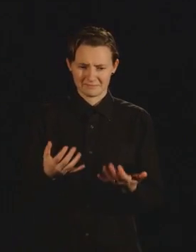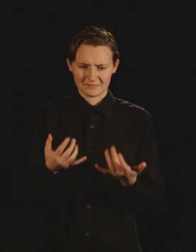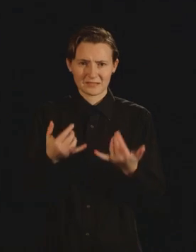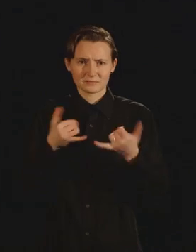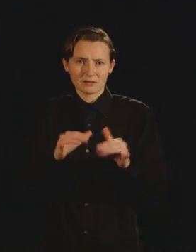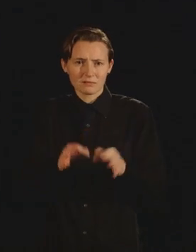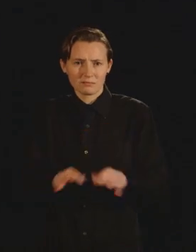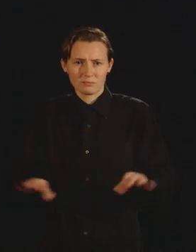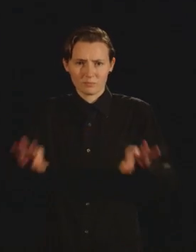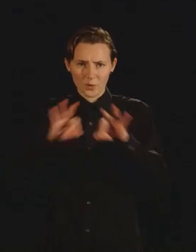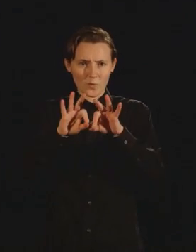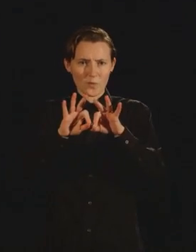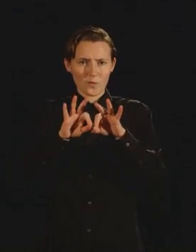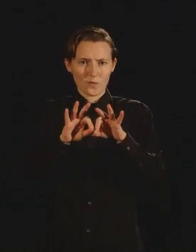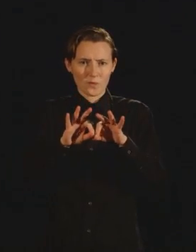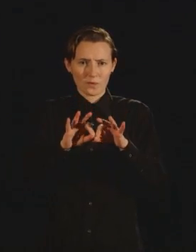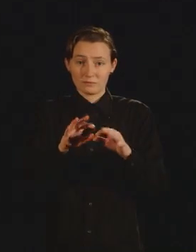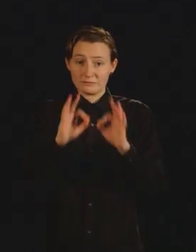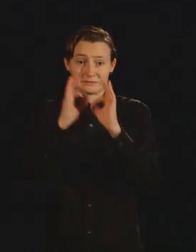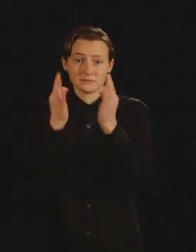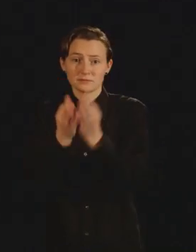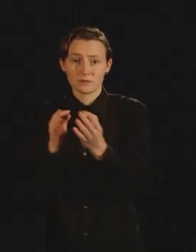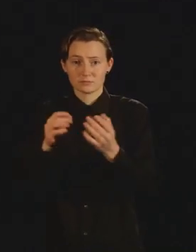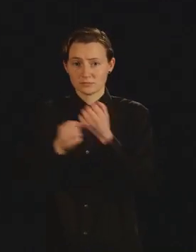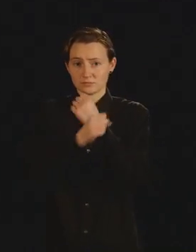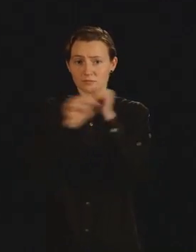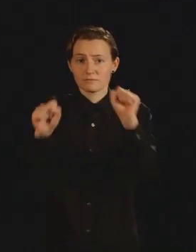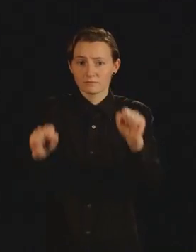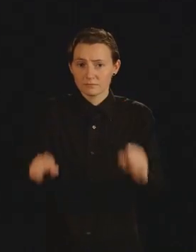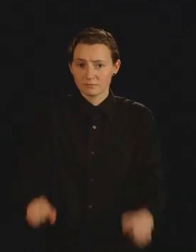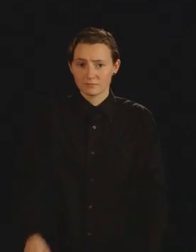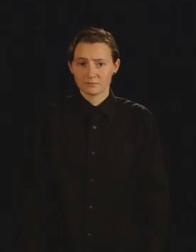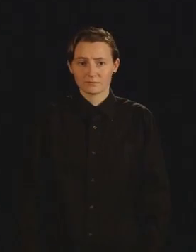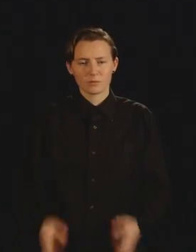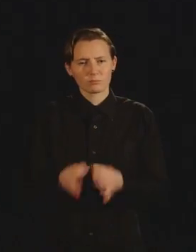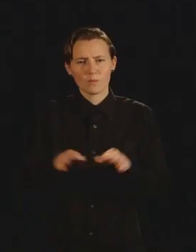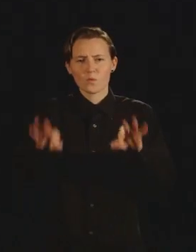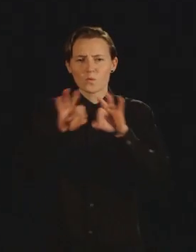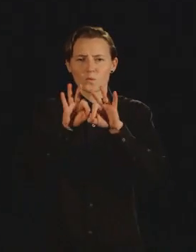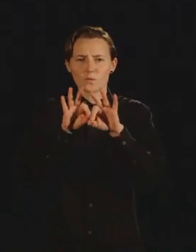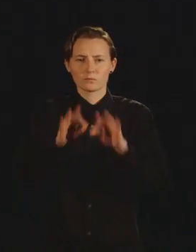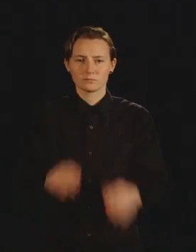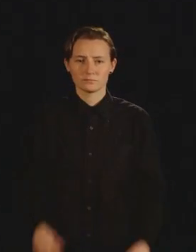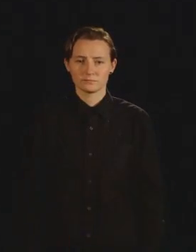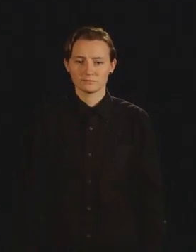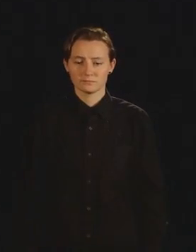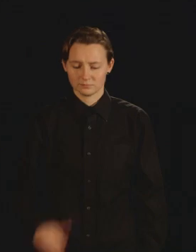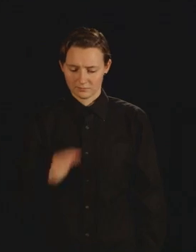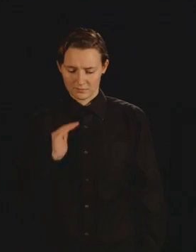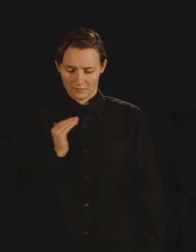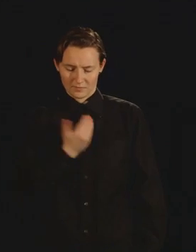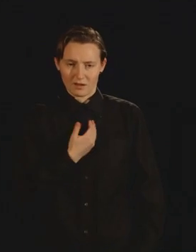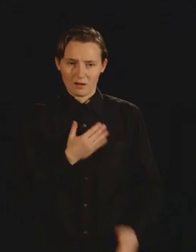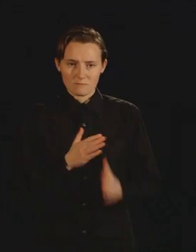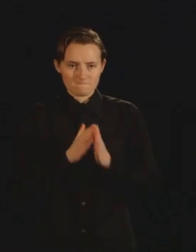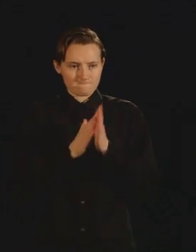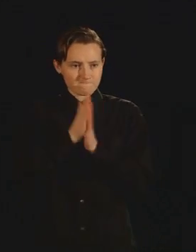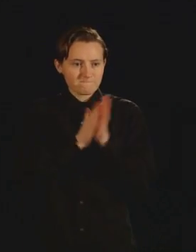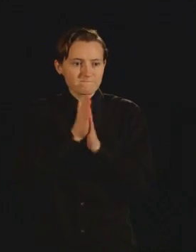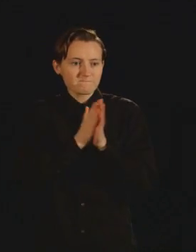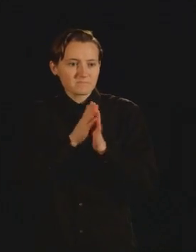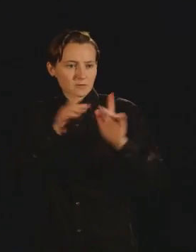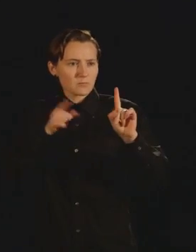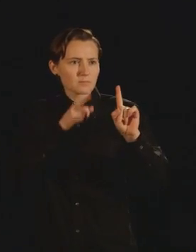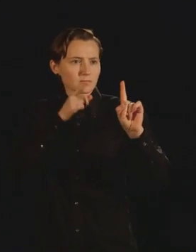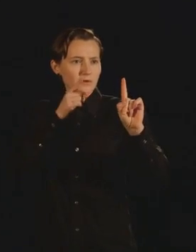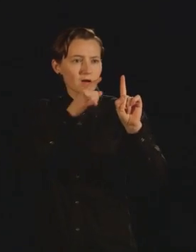Even as it is essential to our family's safety and security. When we own our ambition,